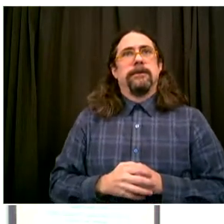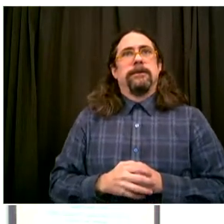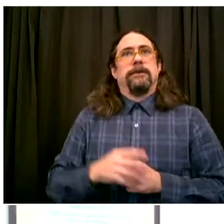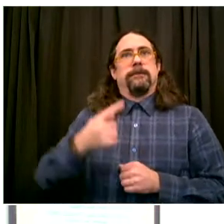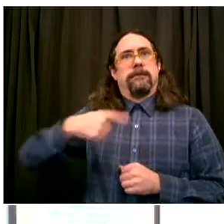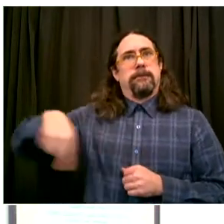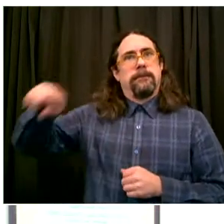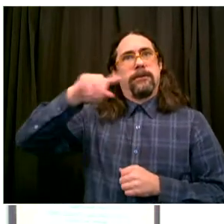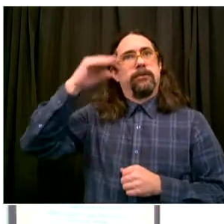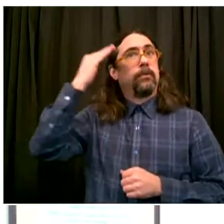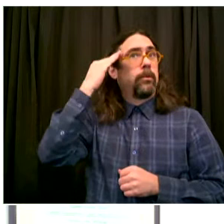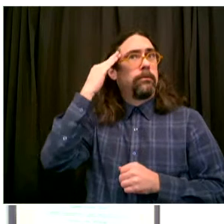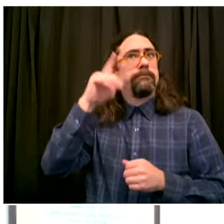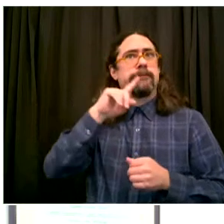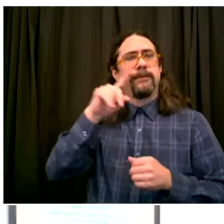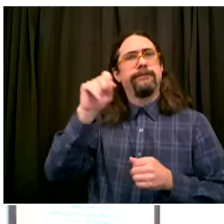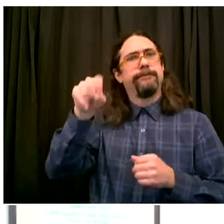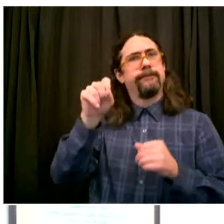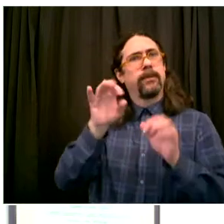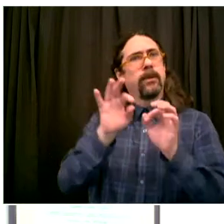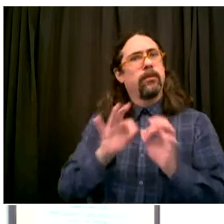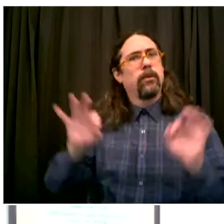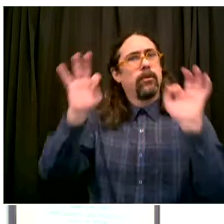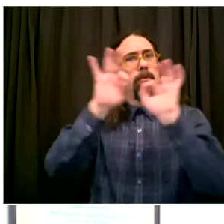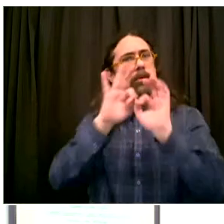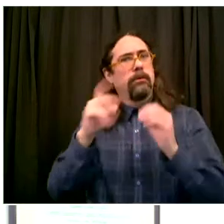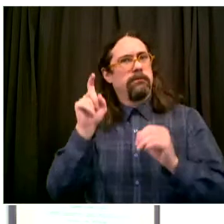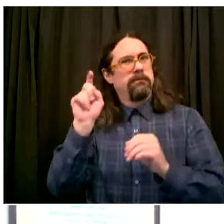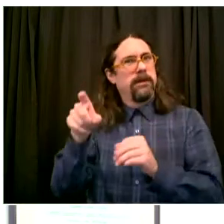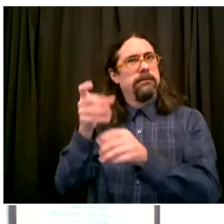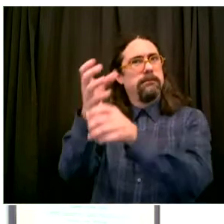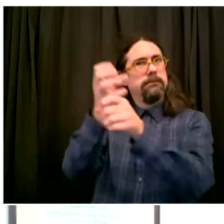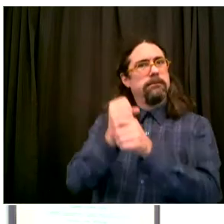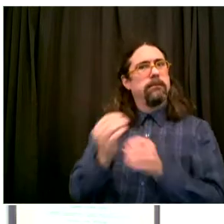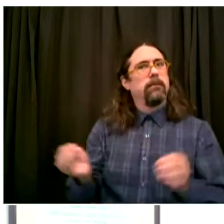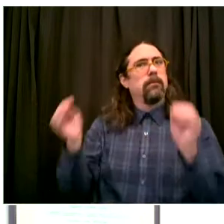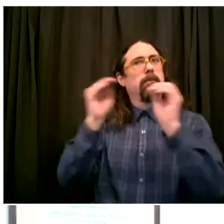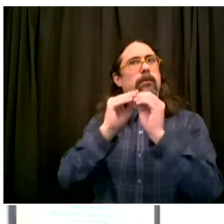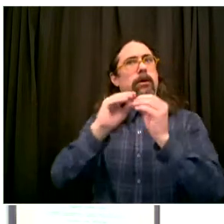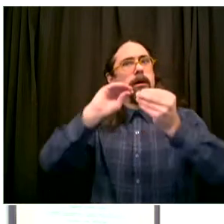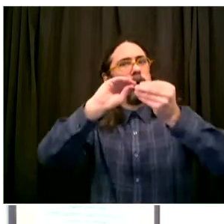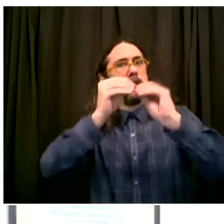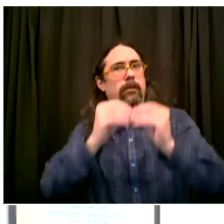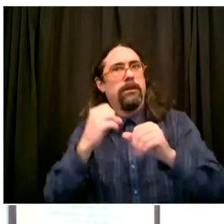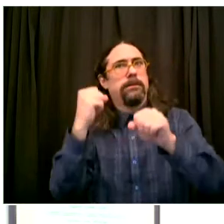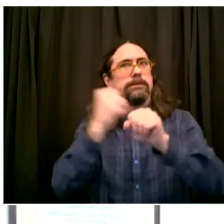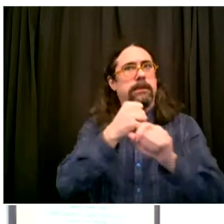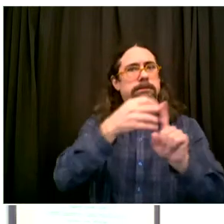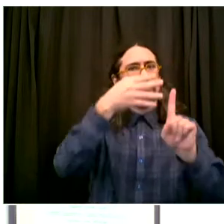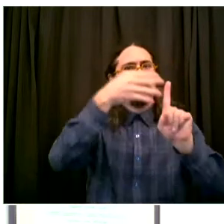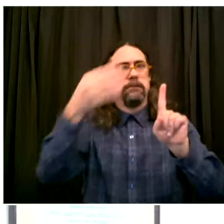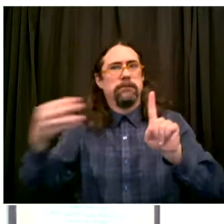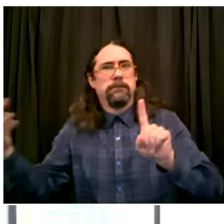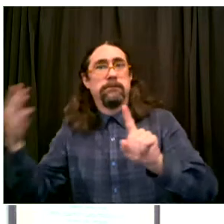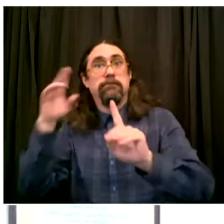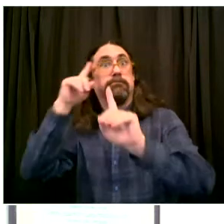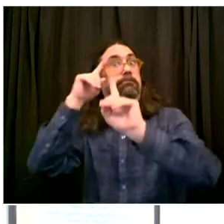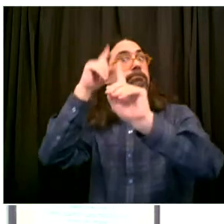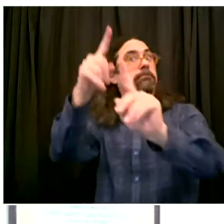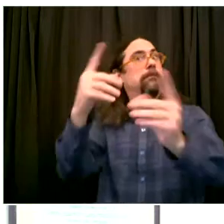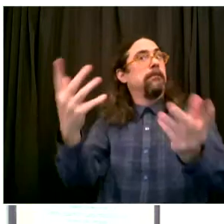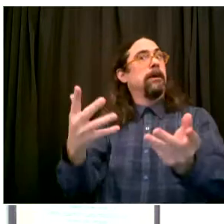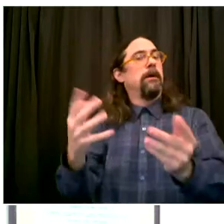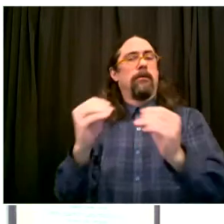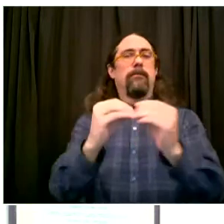addressing equity and particularly racial equity. So we have the information that we need to take action